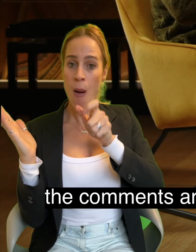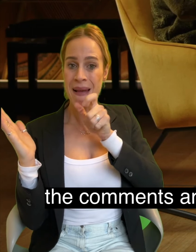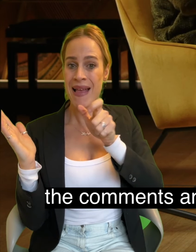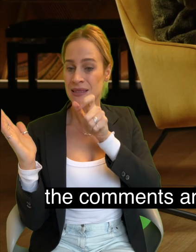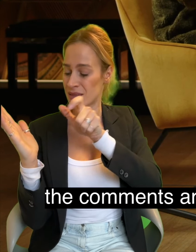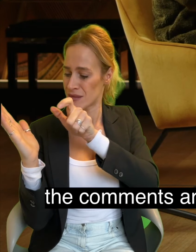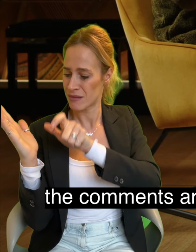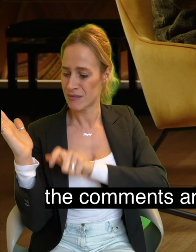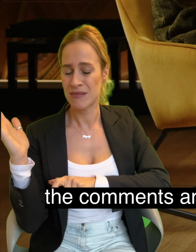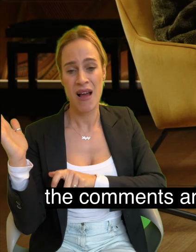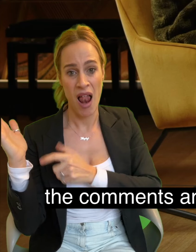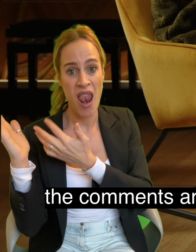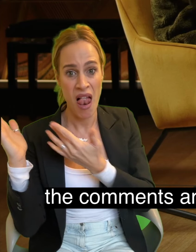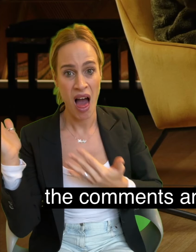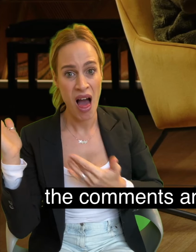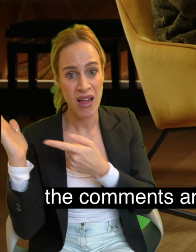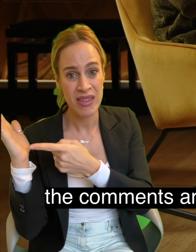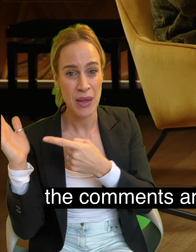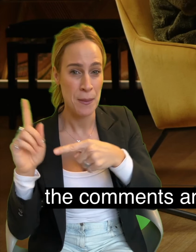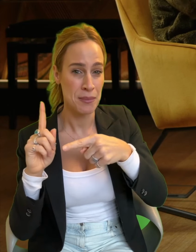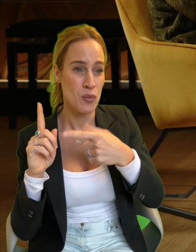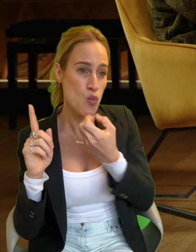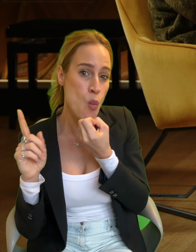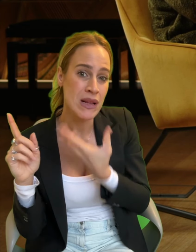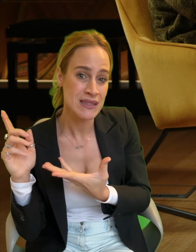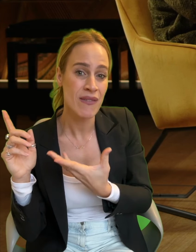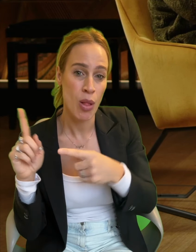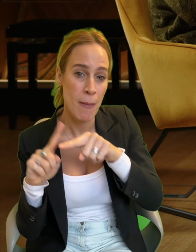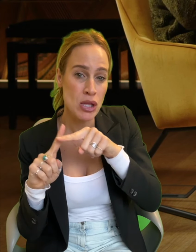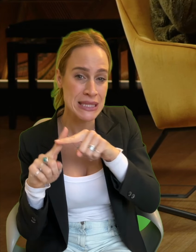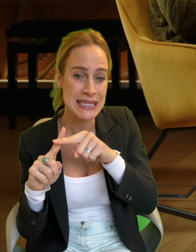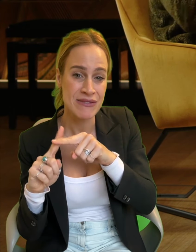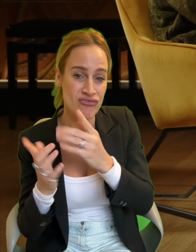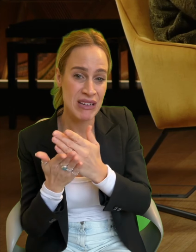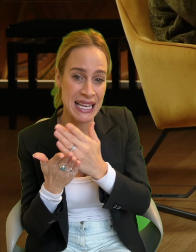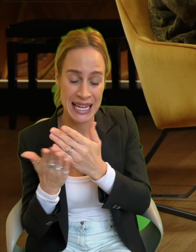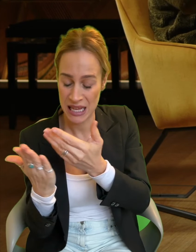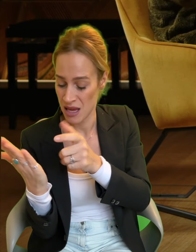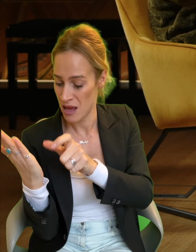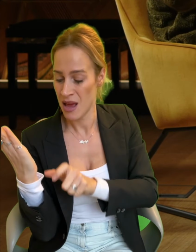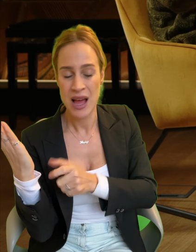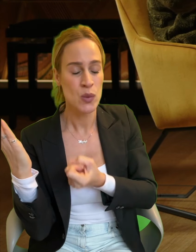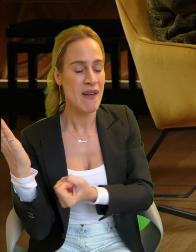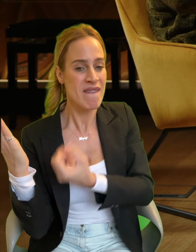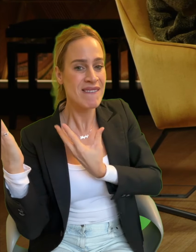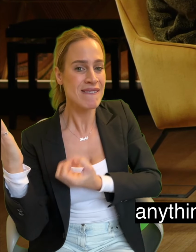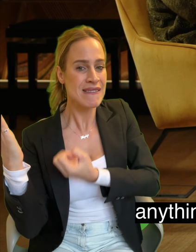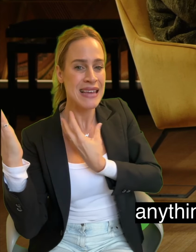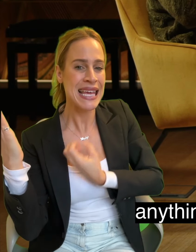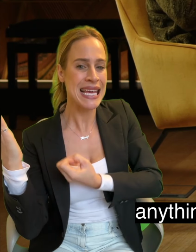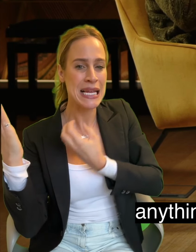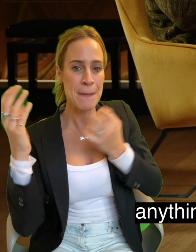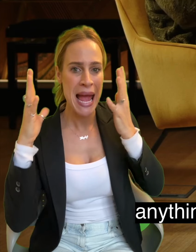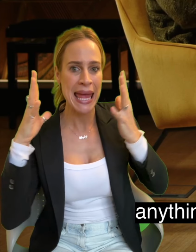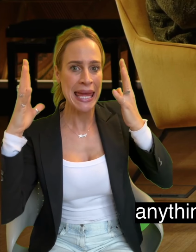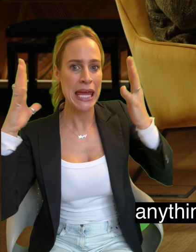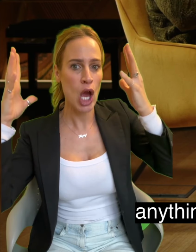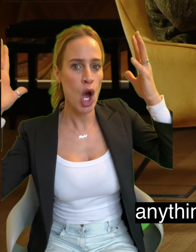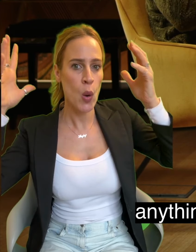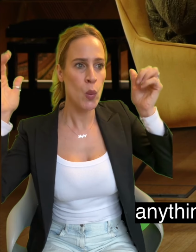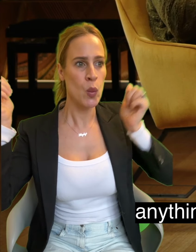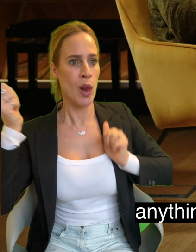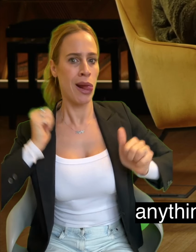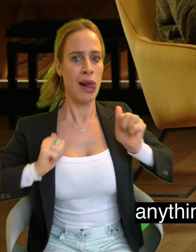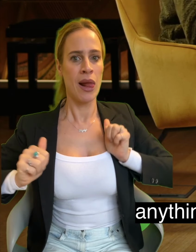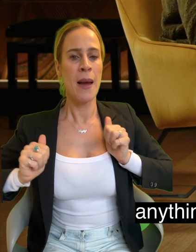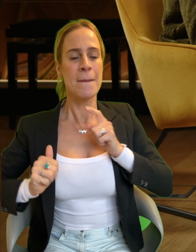99% 100% of the comments are just really wonderful things. I don't ever want anything to feed my ego. I don't want anything to ever stop me just being